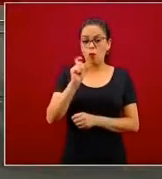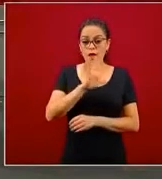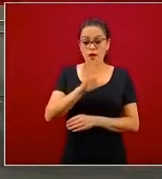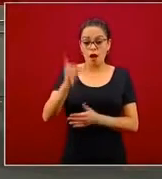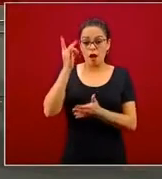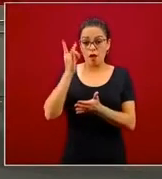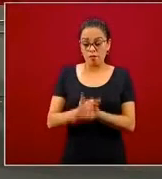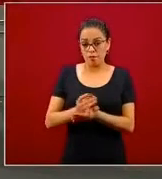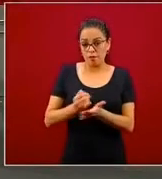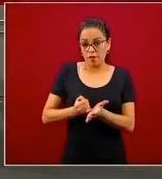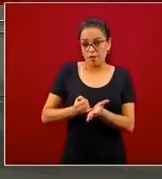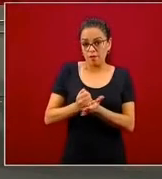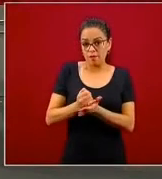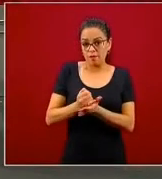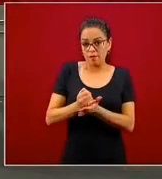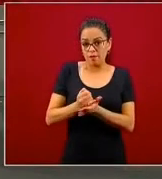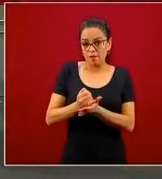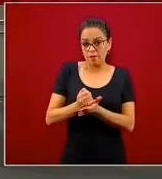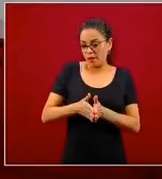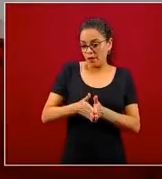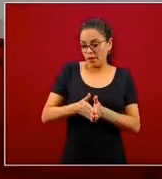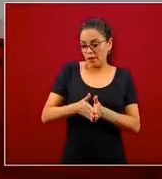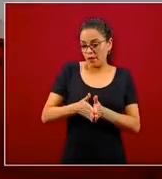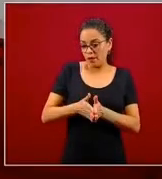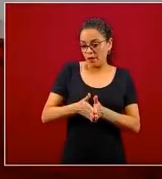of de our Sana pandemic, Distancia, we've talked sino desde about el inicio. this,